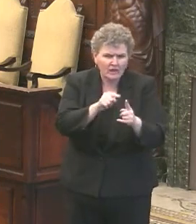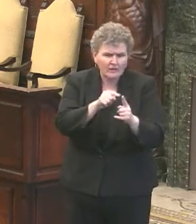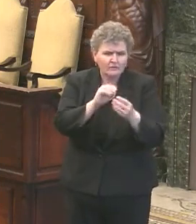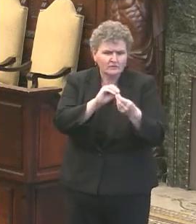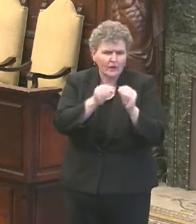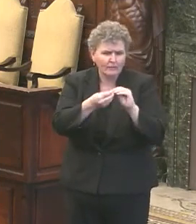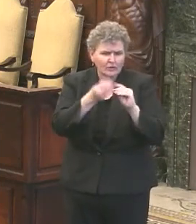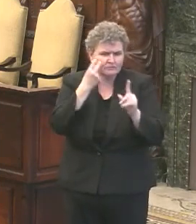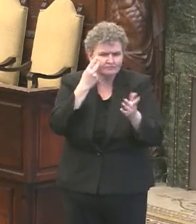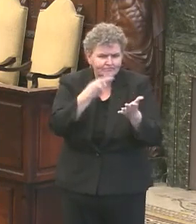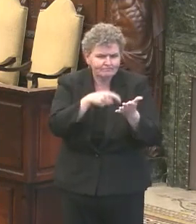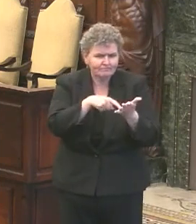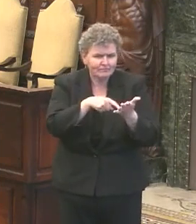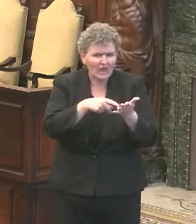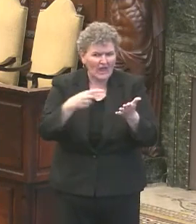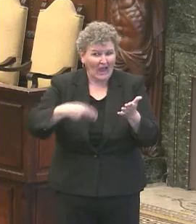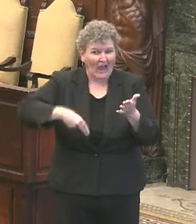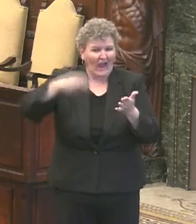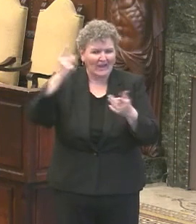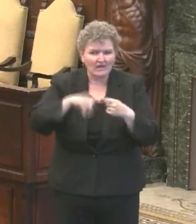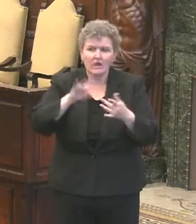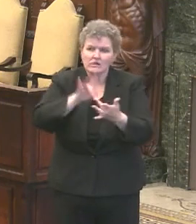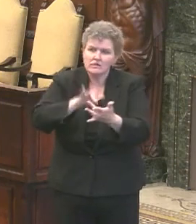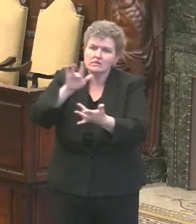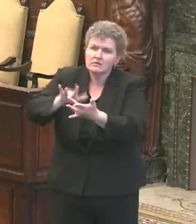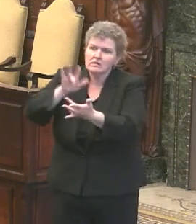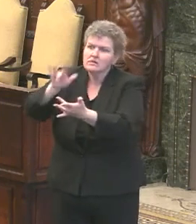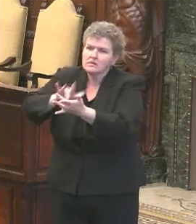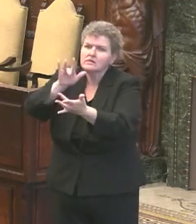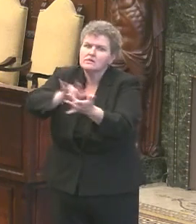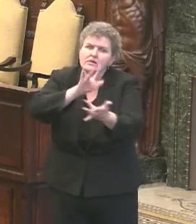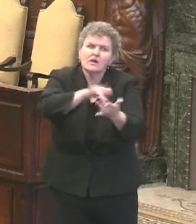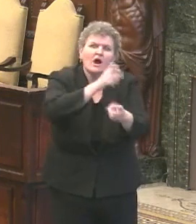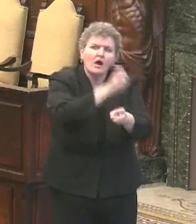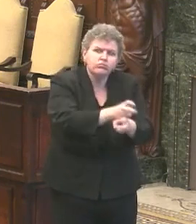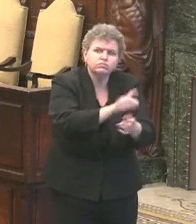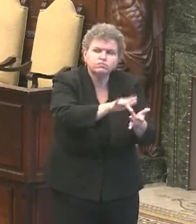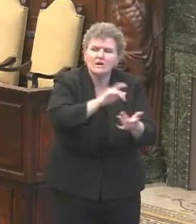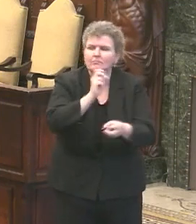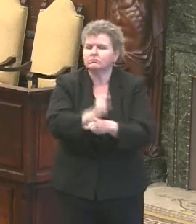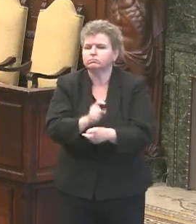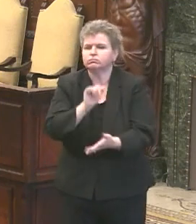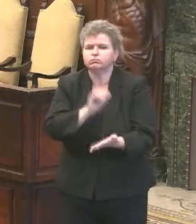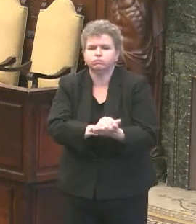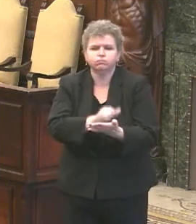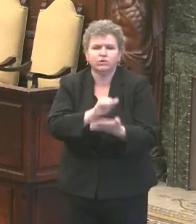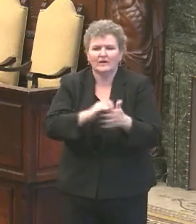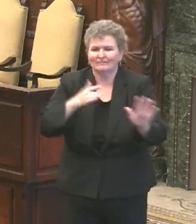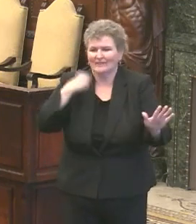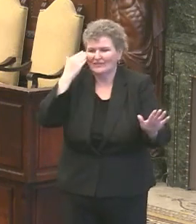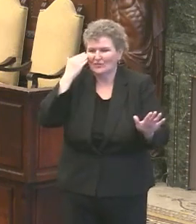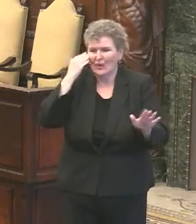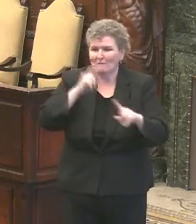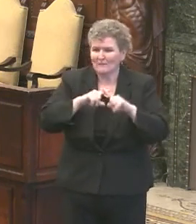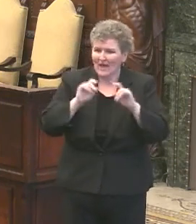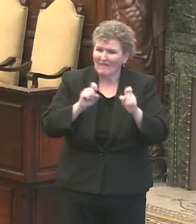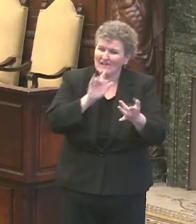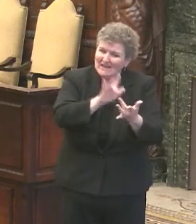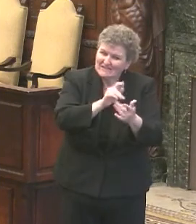that you wouldn't be able to get to all of the contacts of each individual case. Is it still the goal to reach every